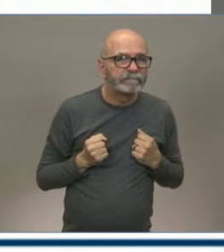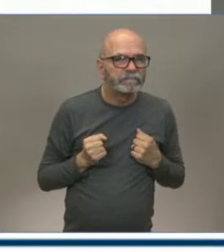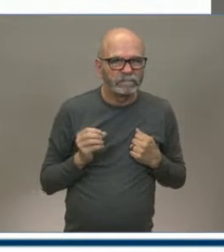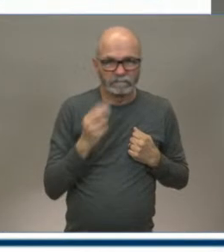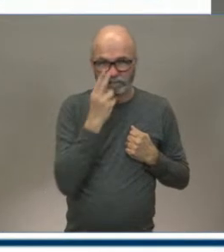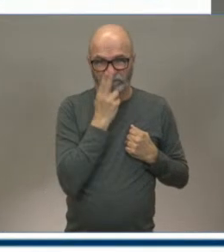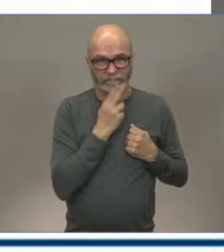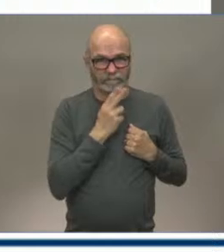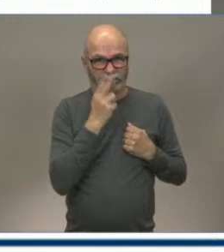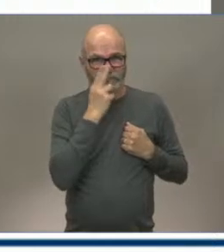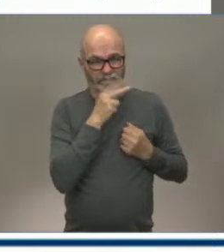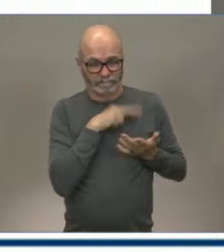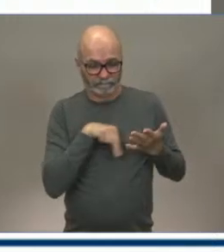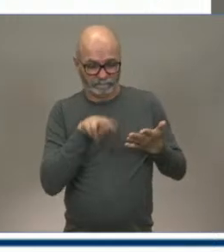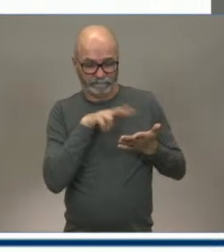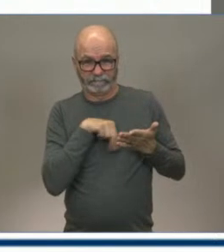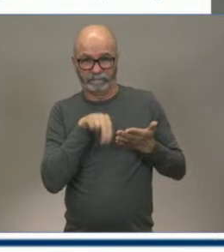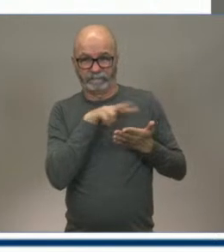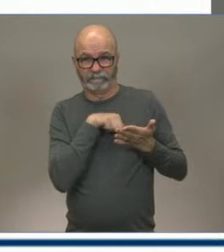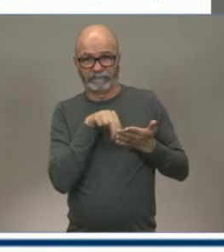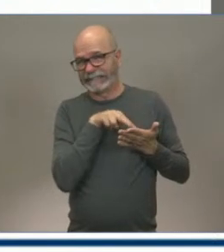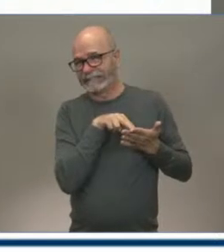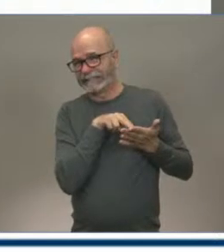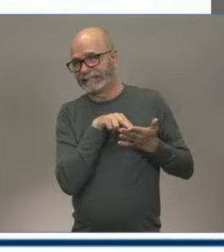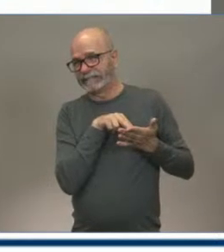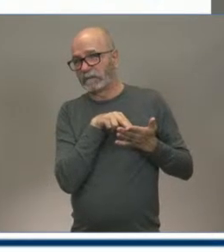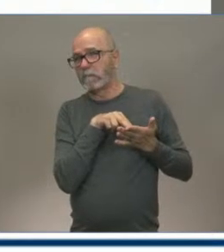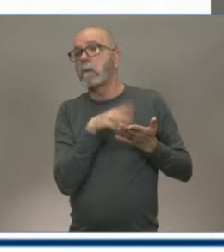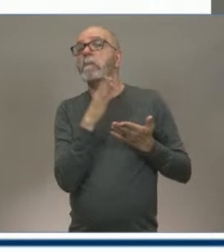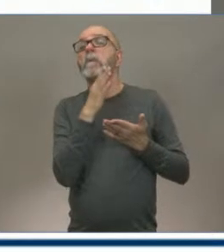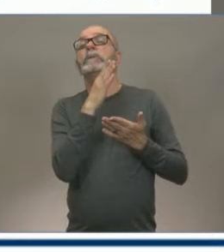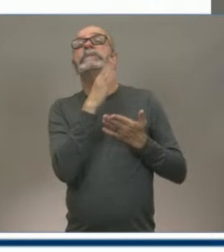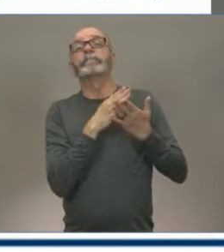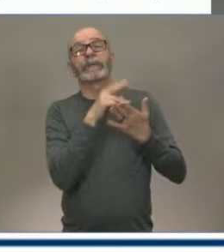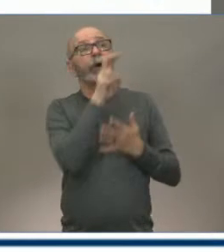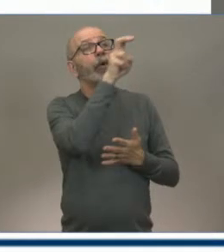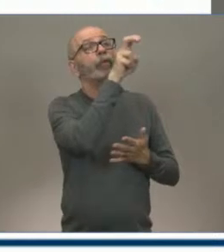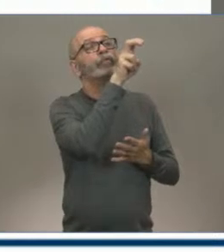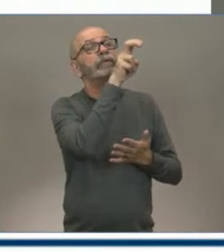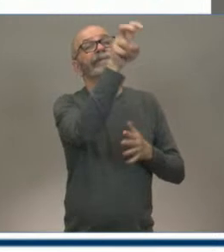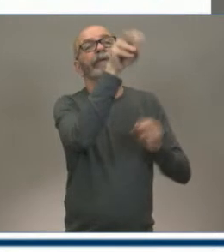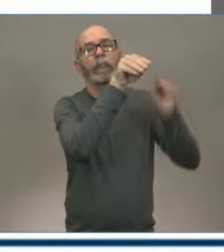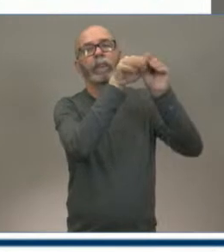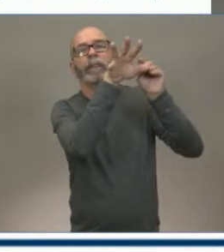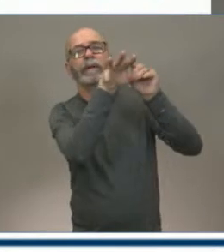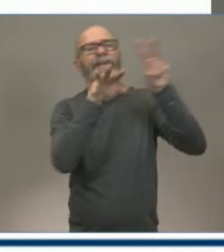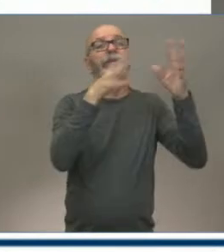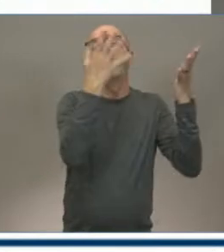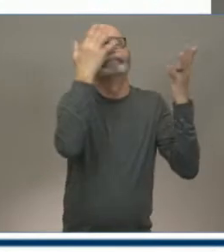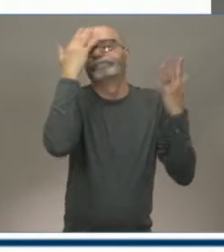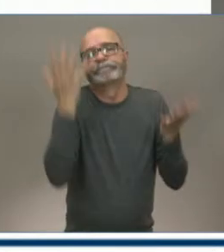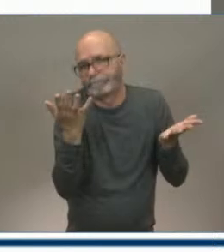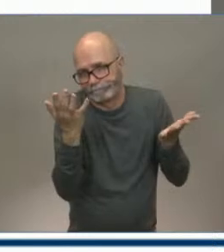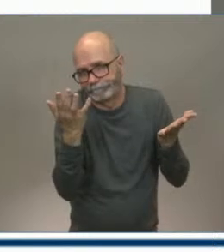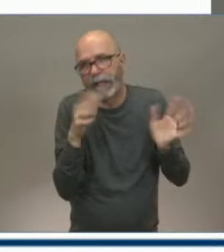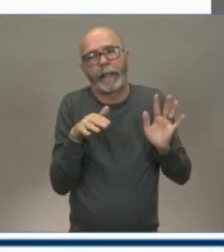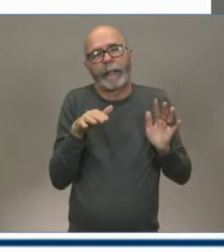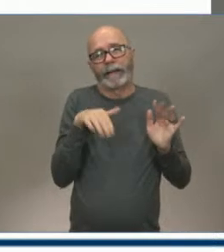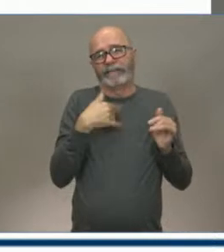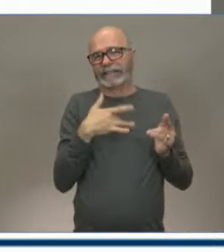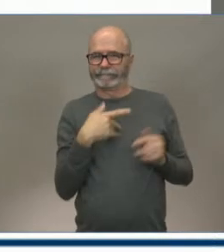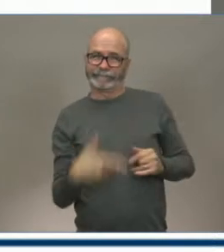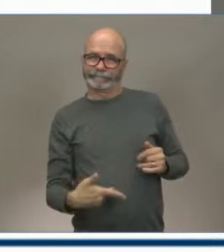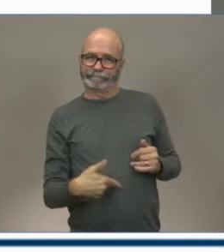travel-related ones will automatically, with appropriate travel, will automatically be sent. But there's other ones where we may see an indication